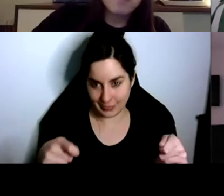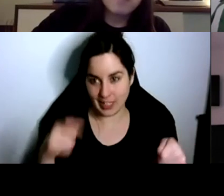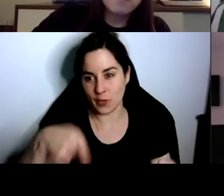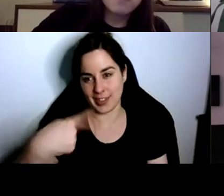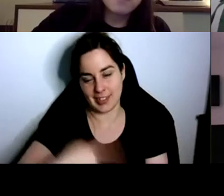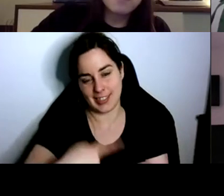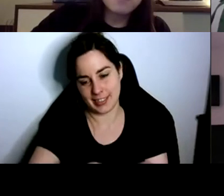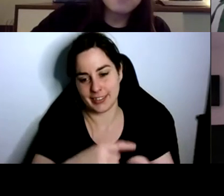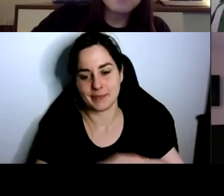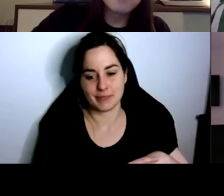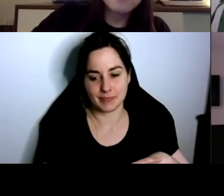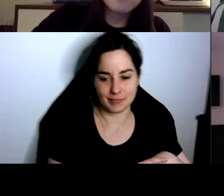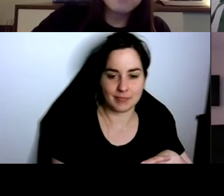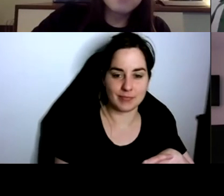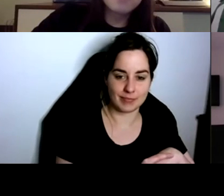conversation.